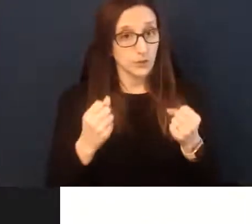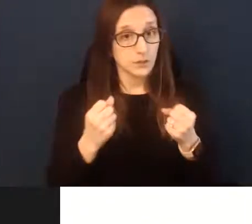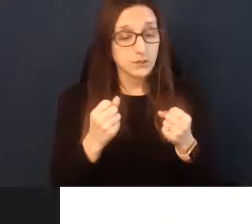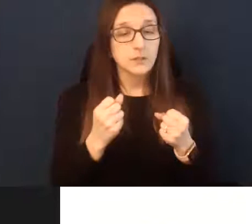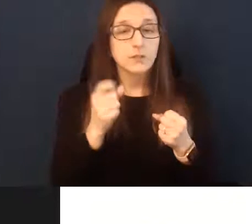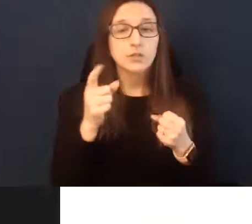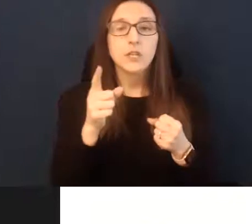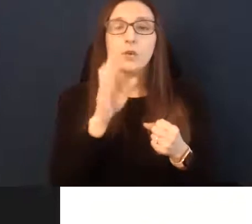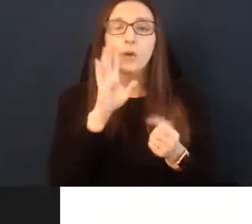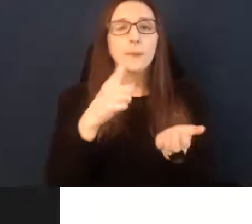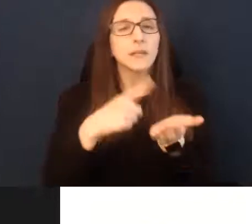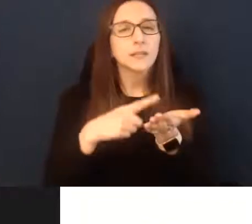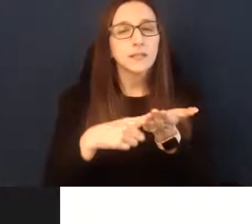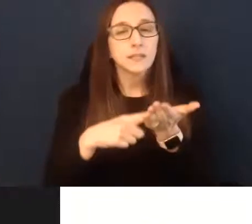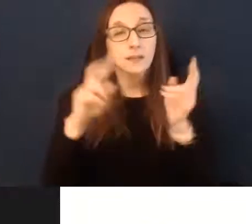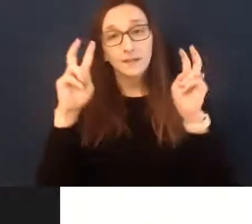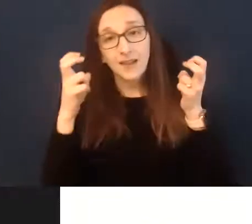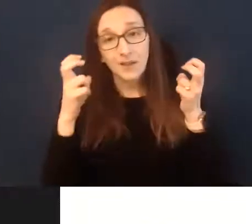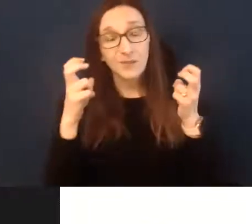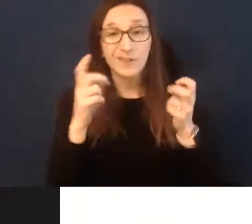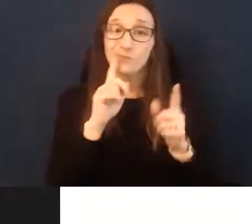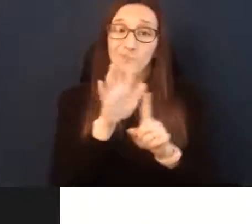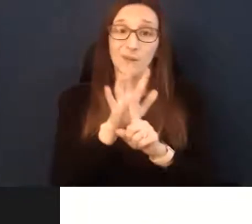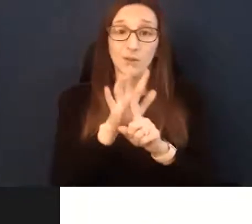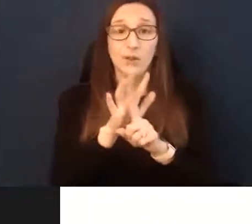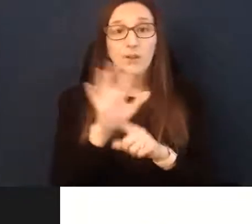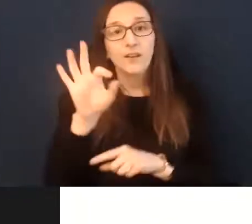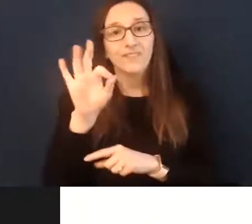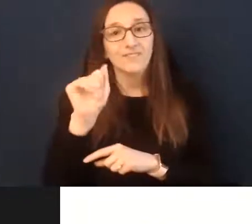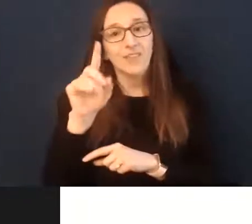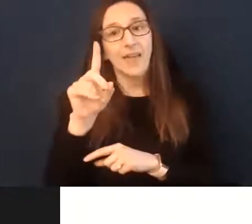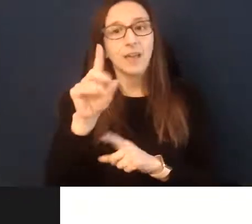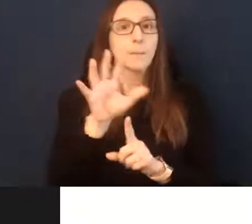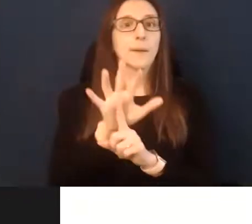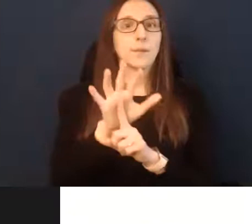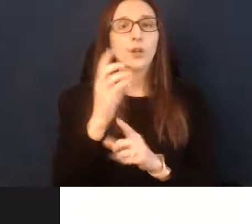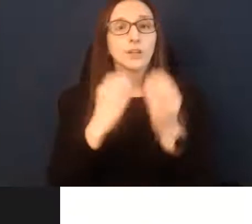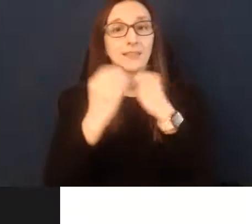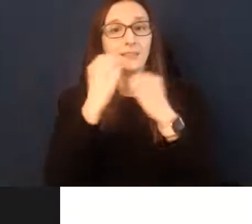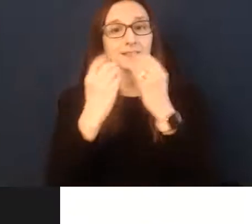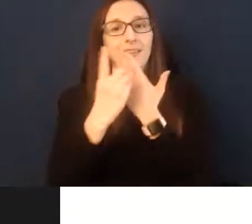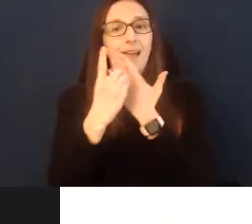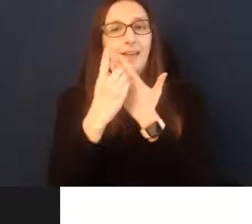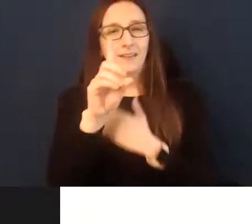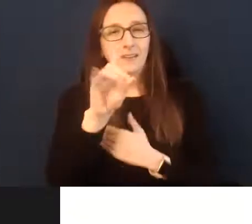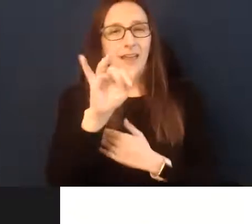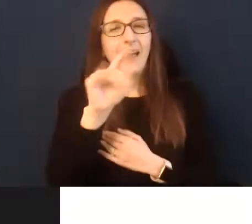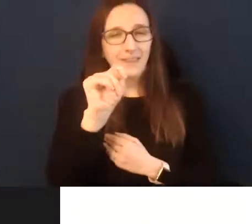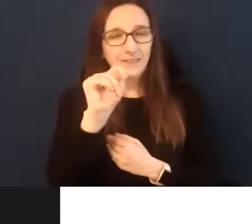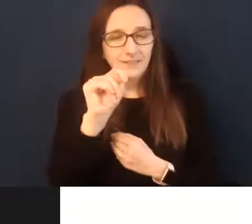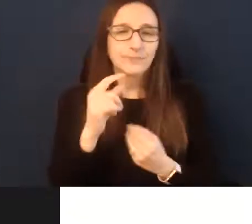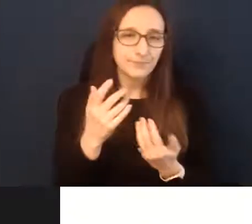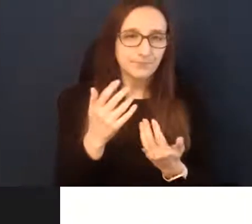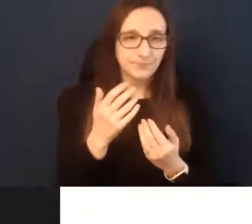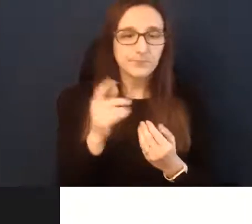a topic that is always popular, which is fad diets, and she's going to walk us through kind of what some of the